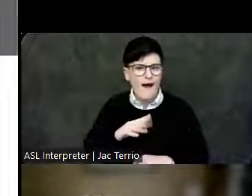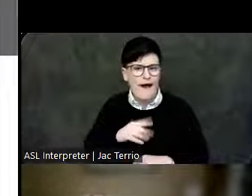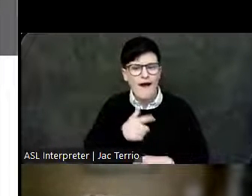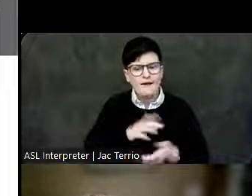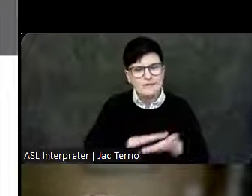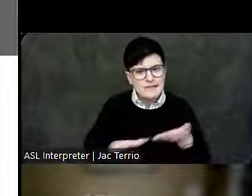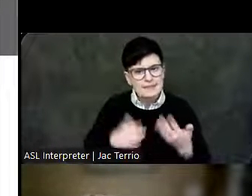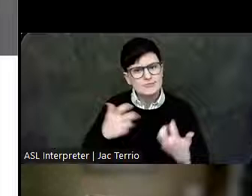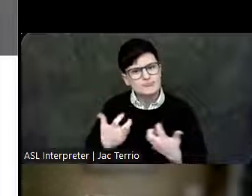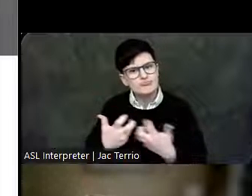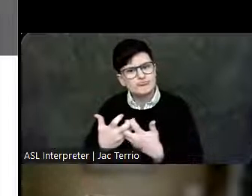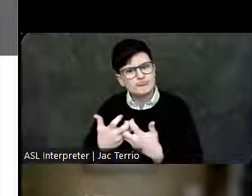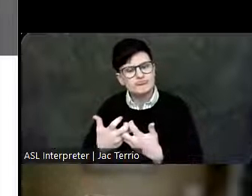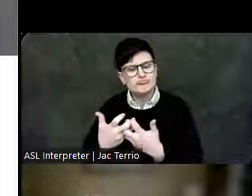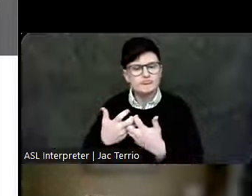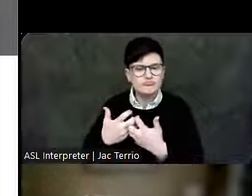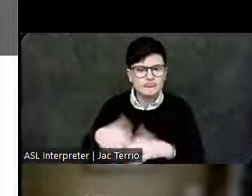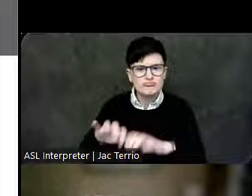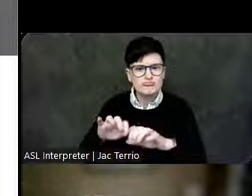to families. So I thought that was really nice as well.